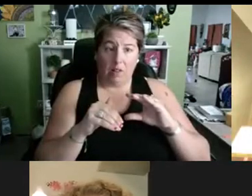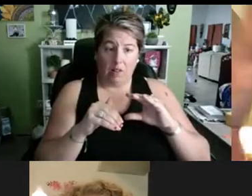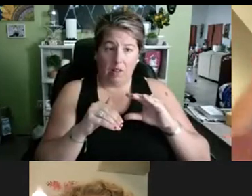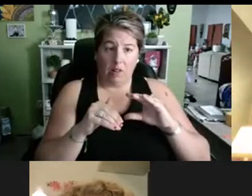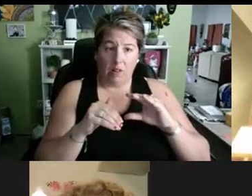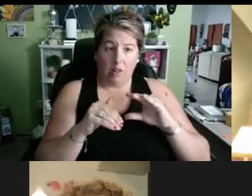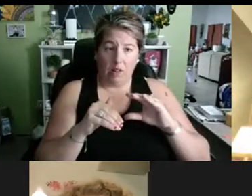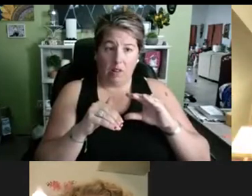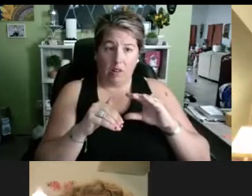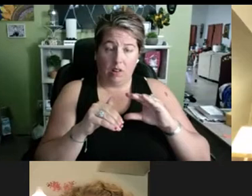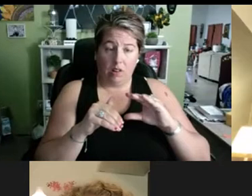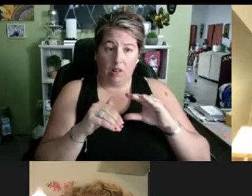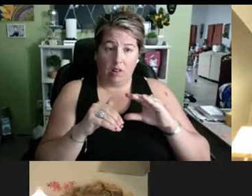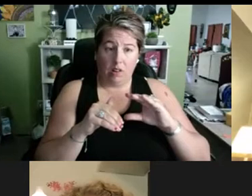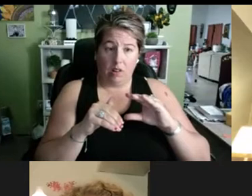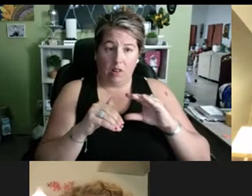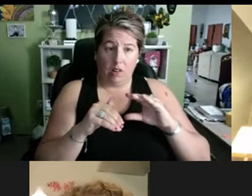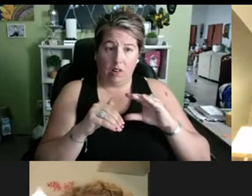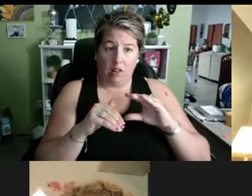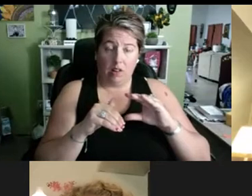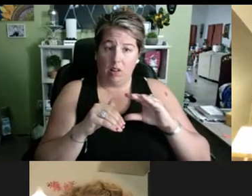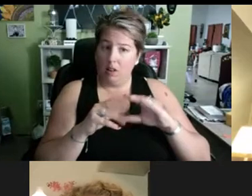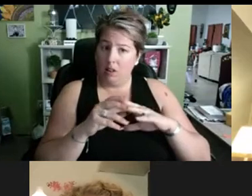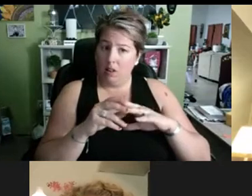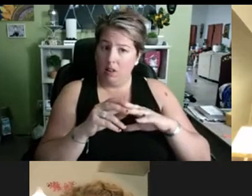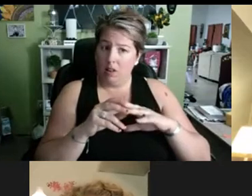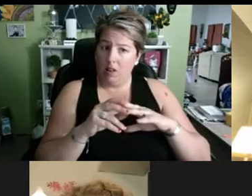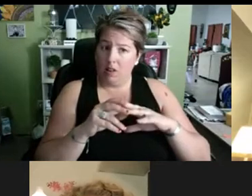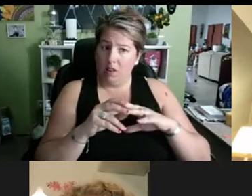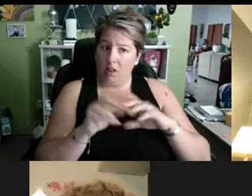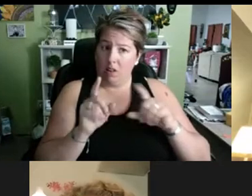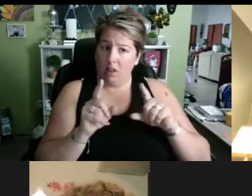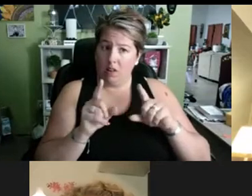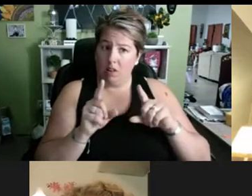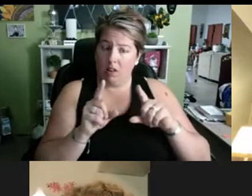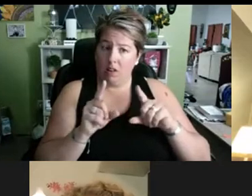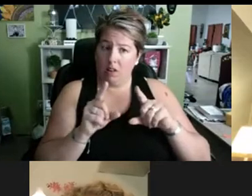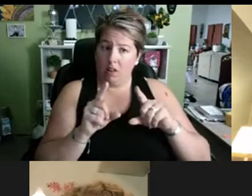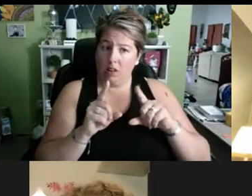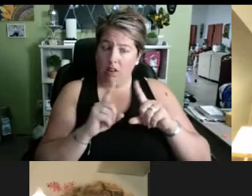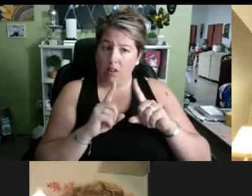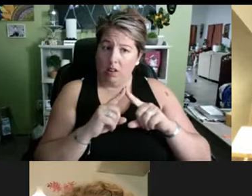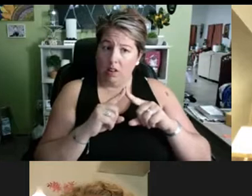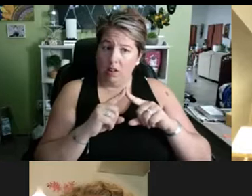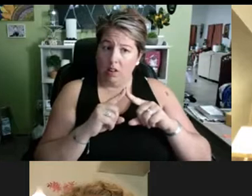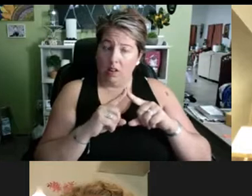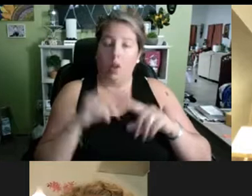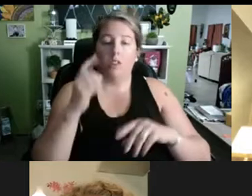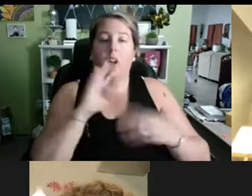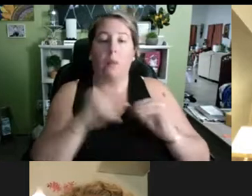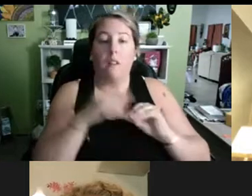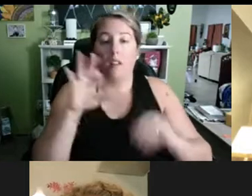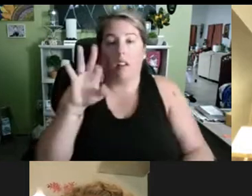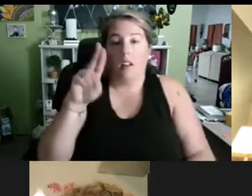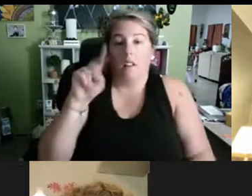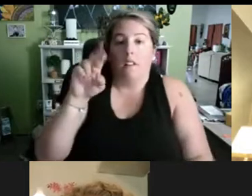whatever program that school has, or if they have a Facebook group, maybe it's like a soccer team or a dance team or something, they